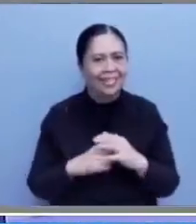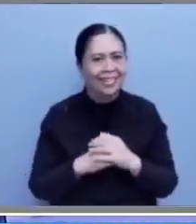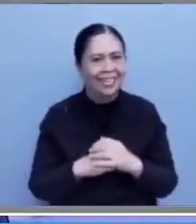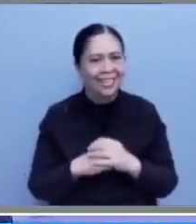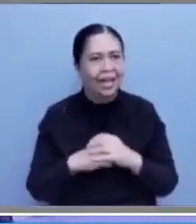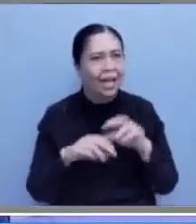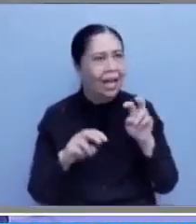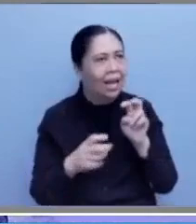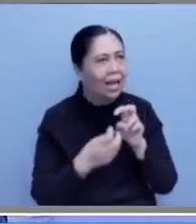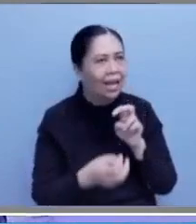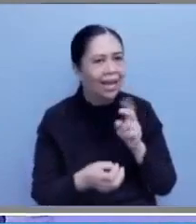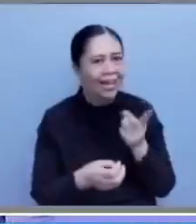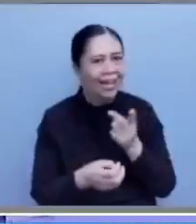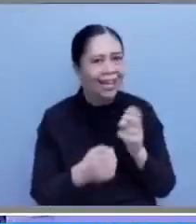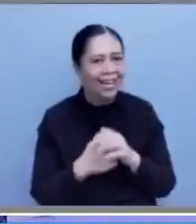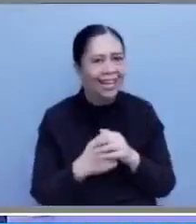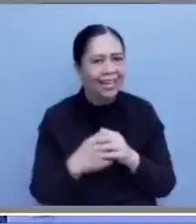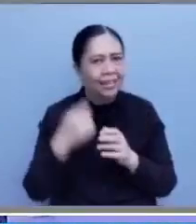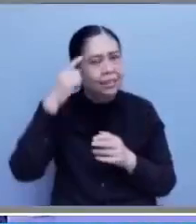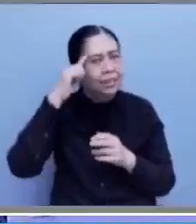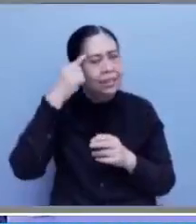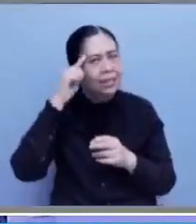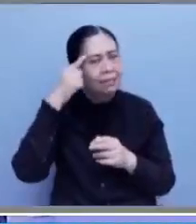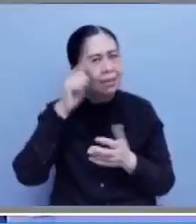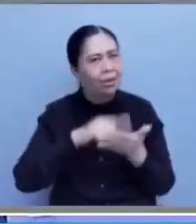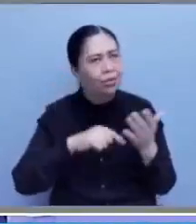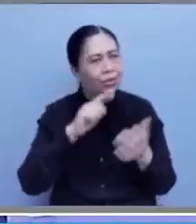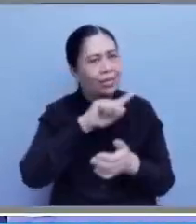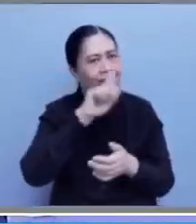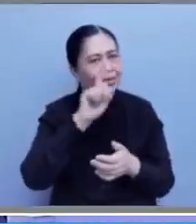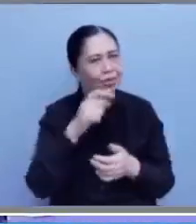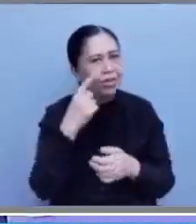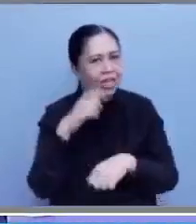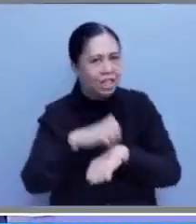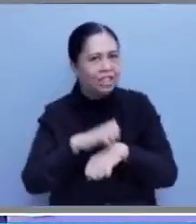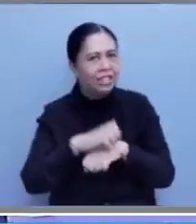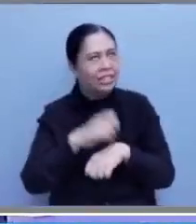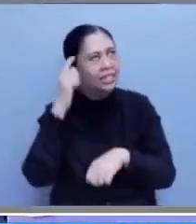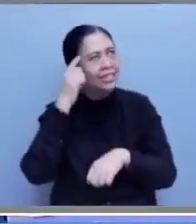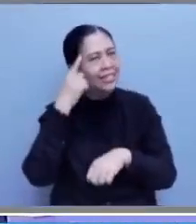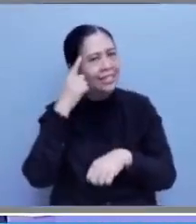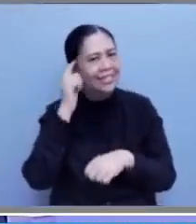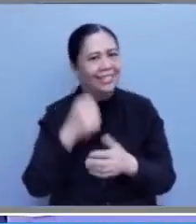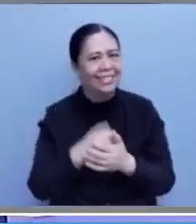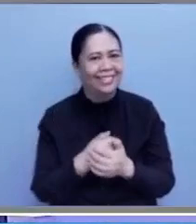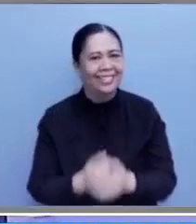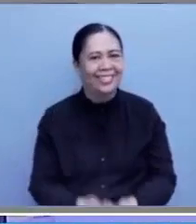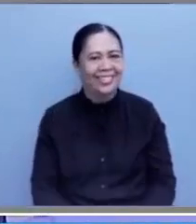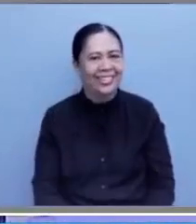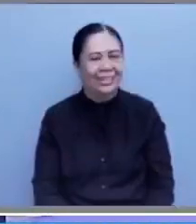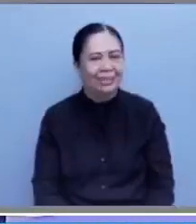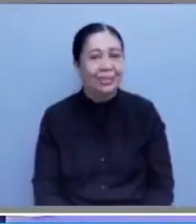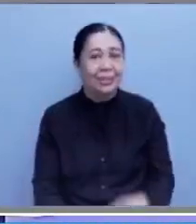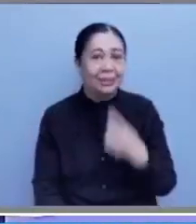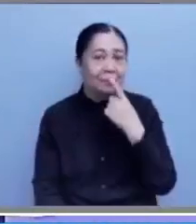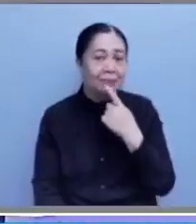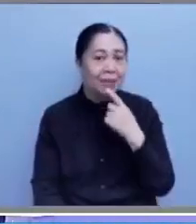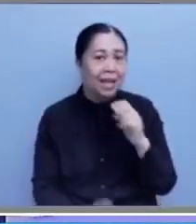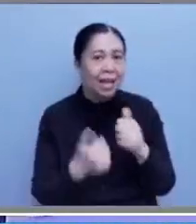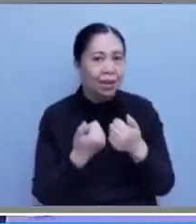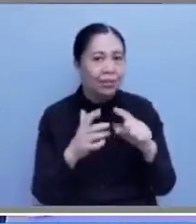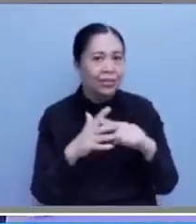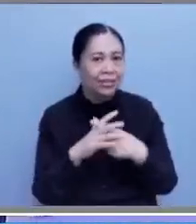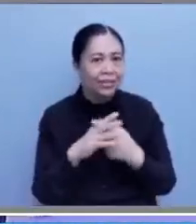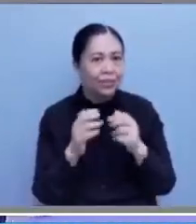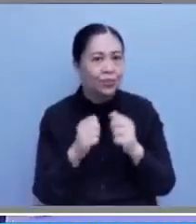Teka lang ha, nag-iisip pa ako ng mga itatanong. In English kasi. Ay, mauna ka naman. Okay. So can you tell us how you got started with this?